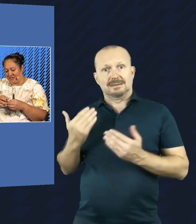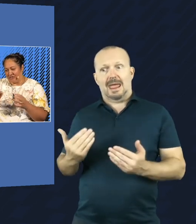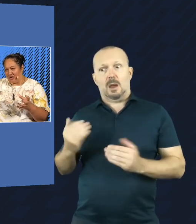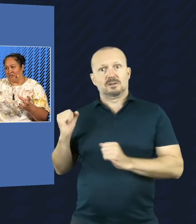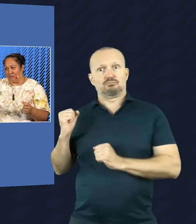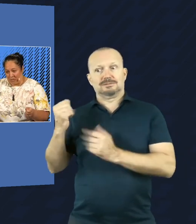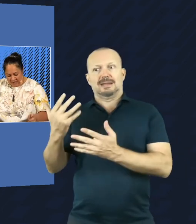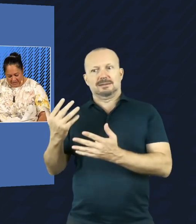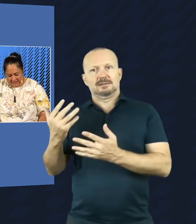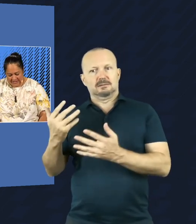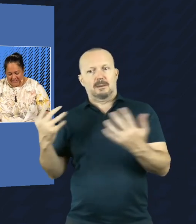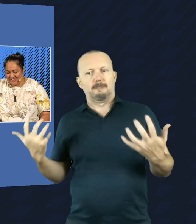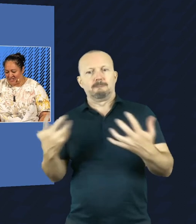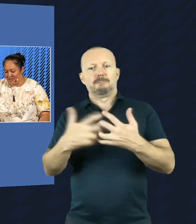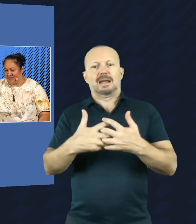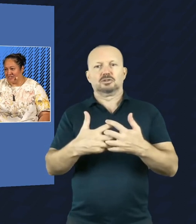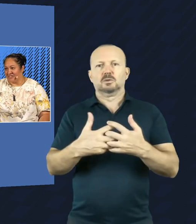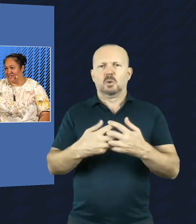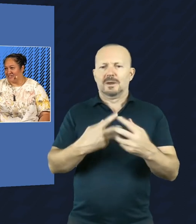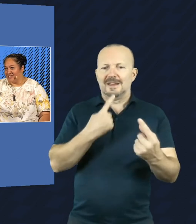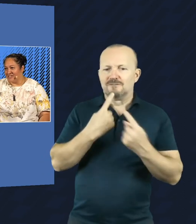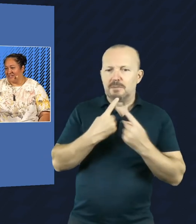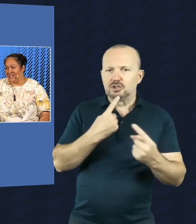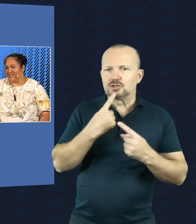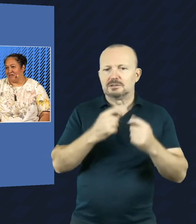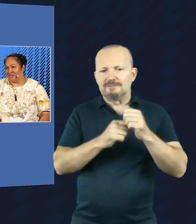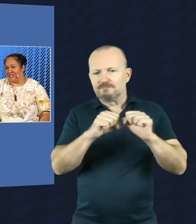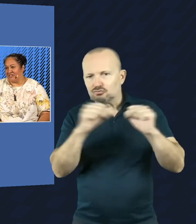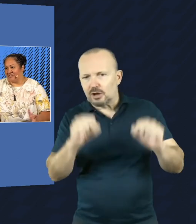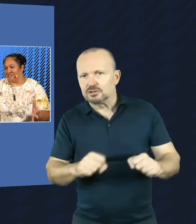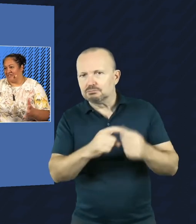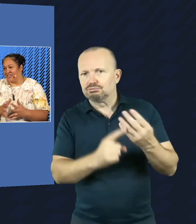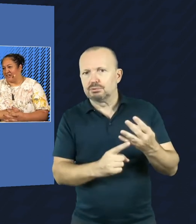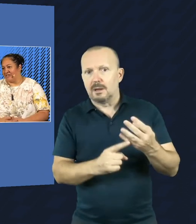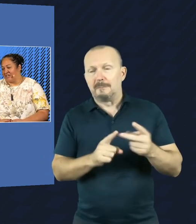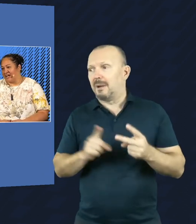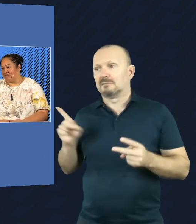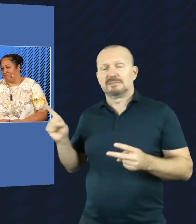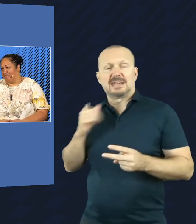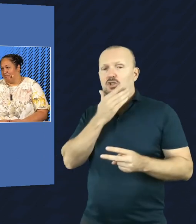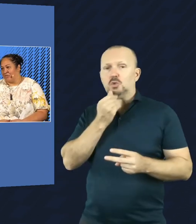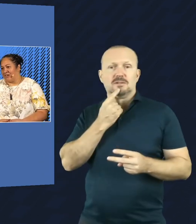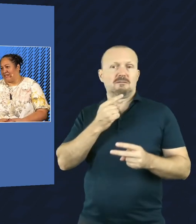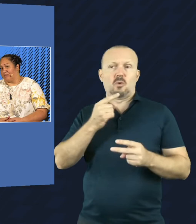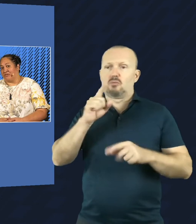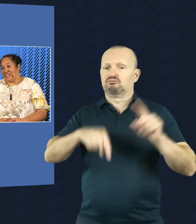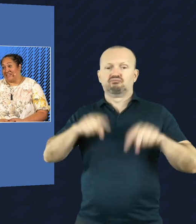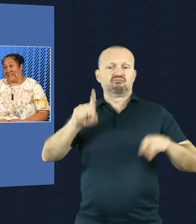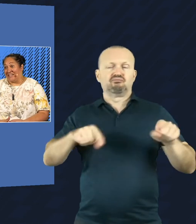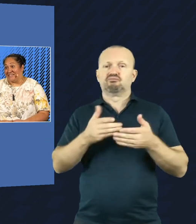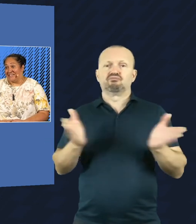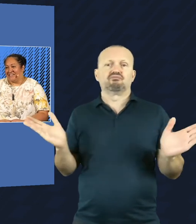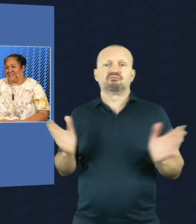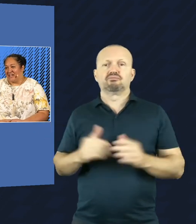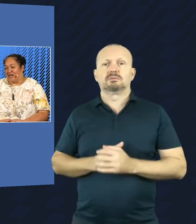but I can do a whole lot more. And so, yeah, I'm pretty certain, you know, there are other models out